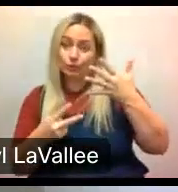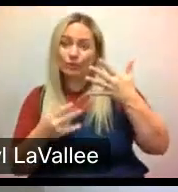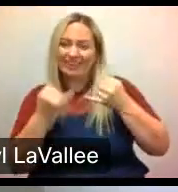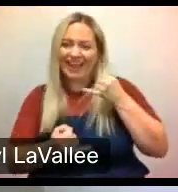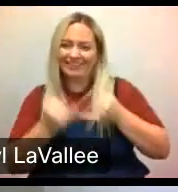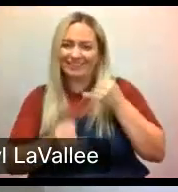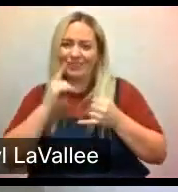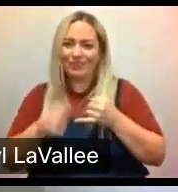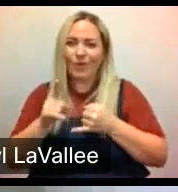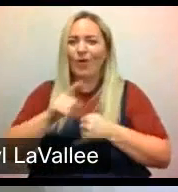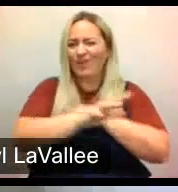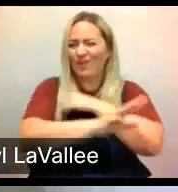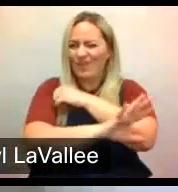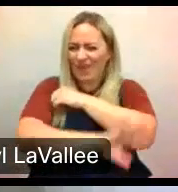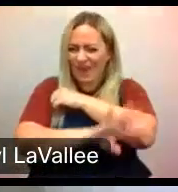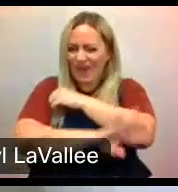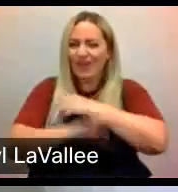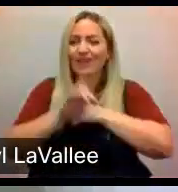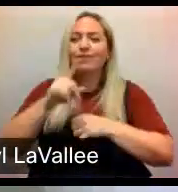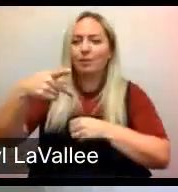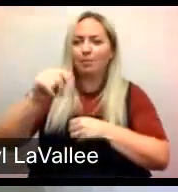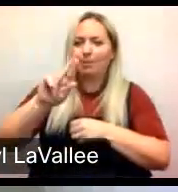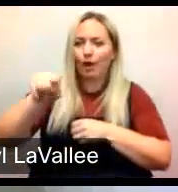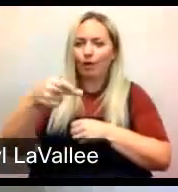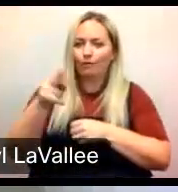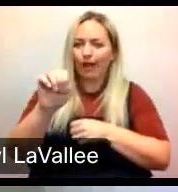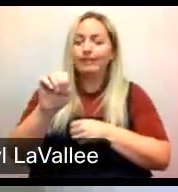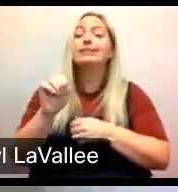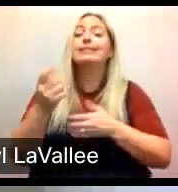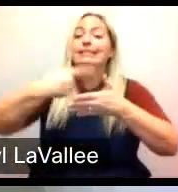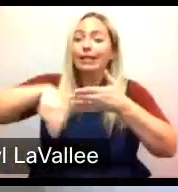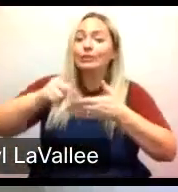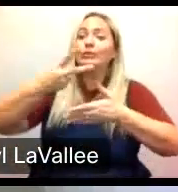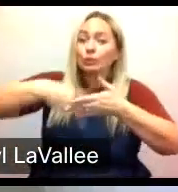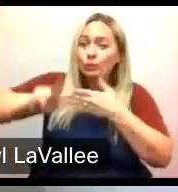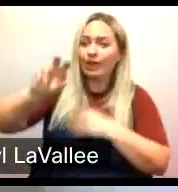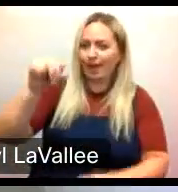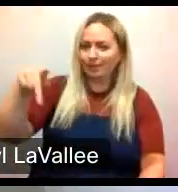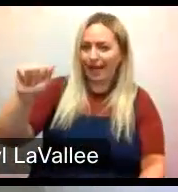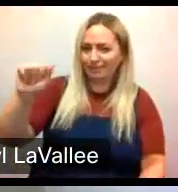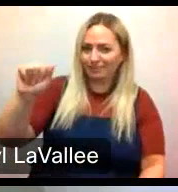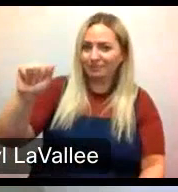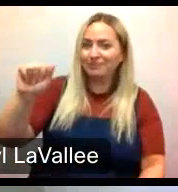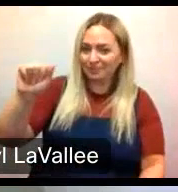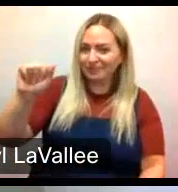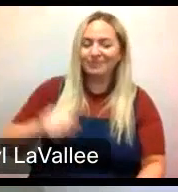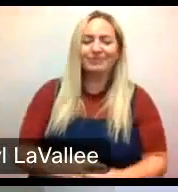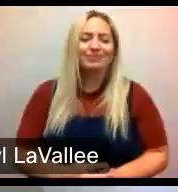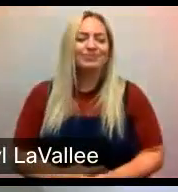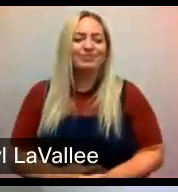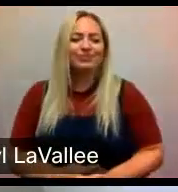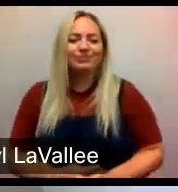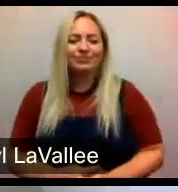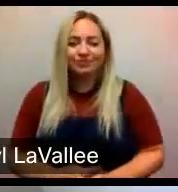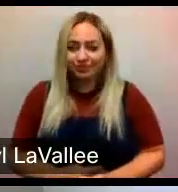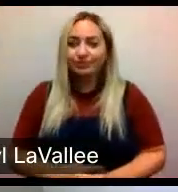this fall term, are going to be paraphrasing next week, and then there's a workshop on APA in 2 Wednesdays from now. But today